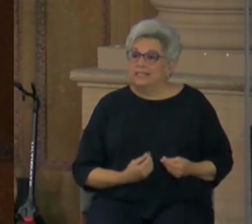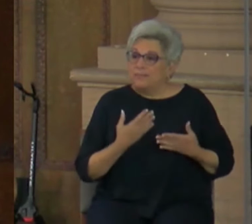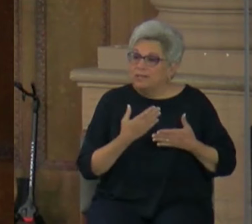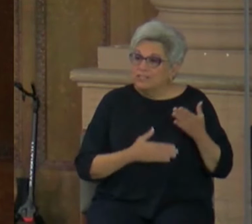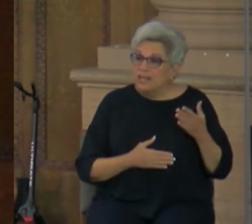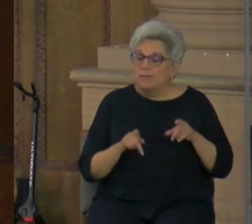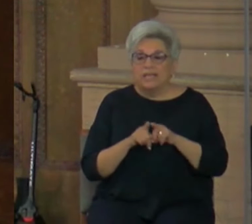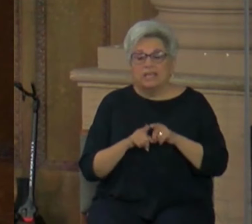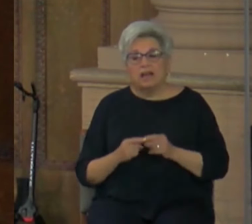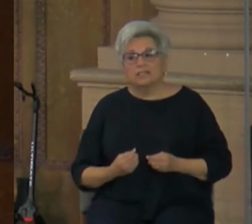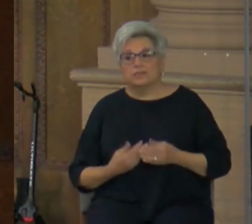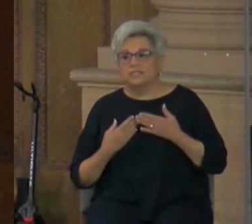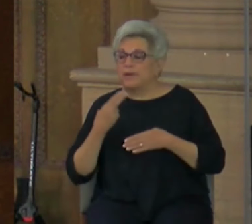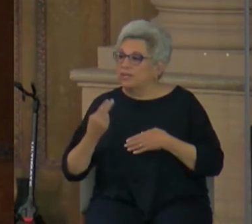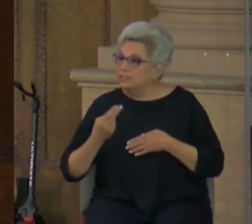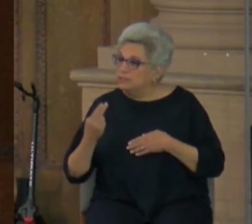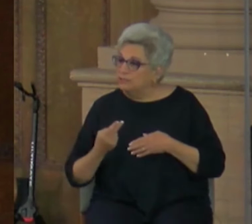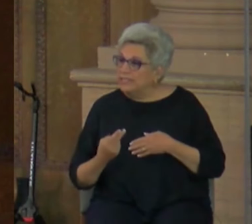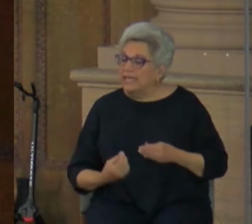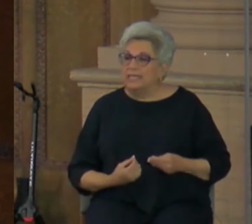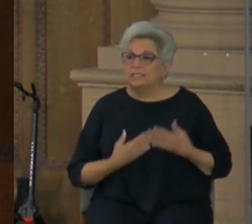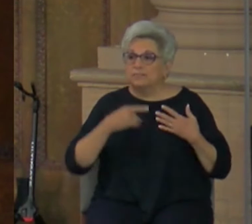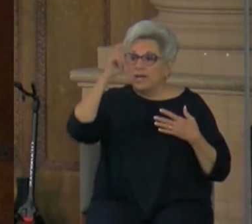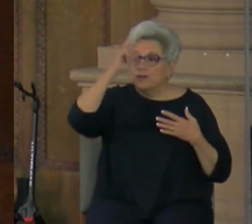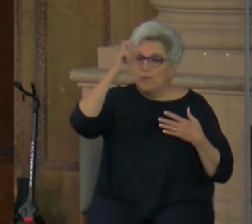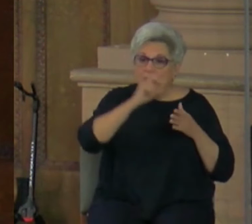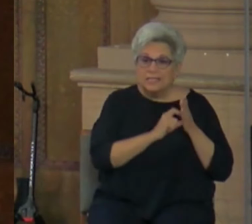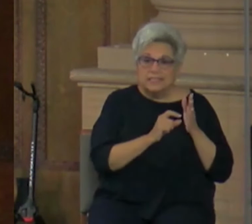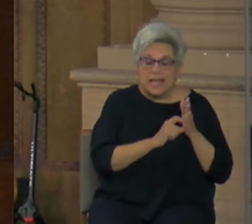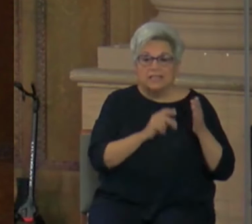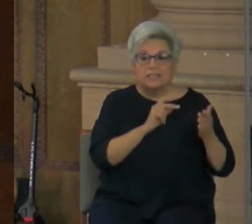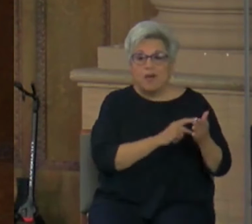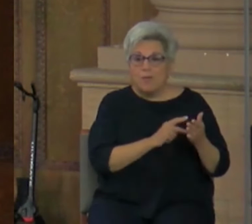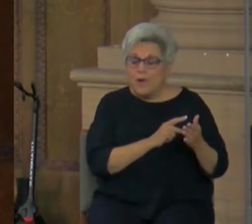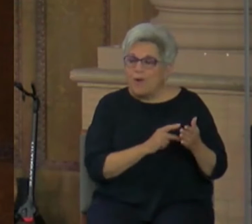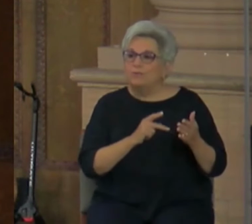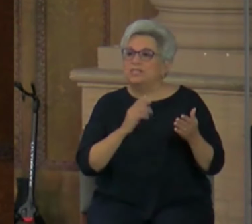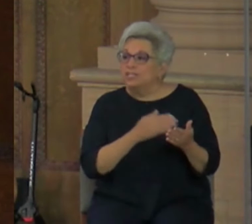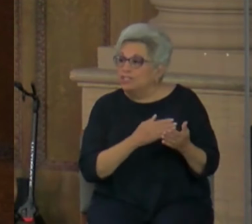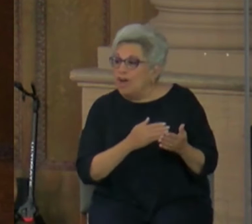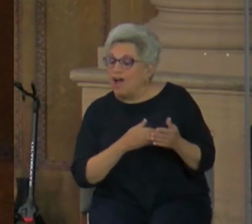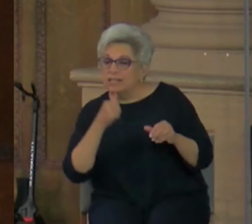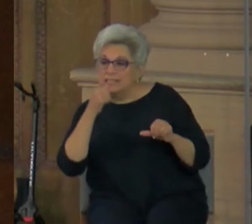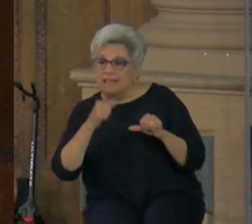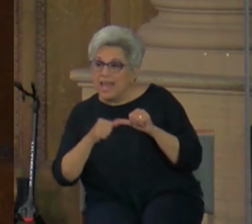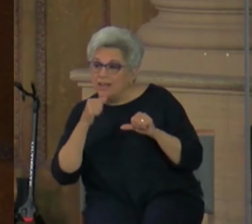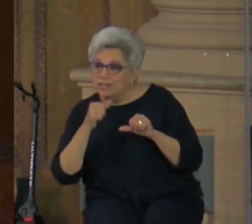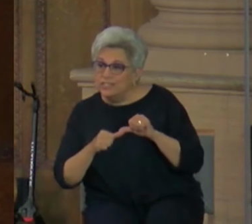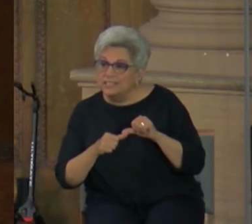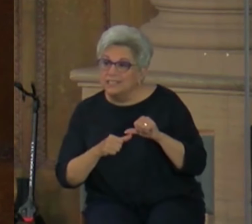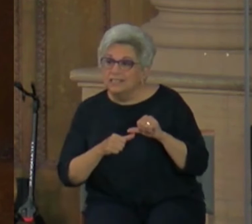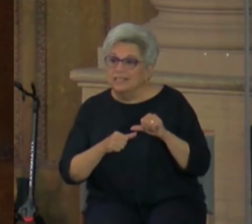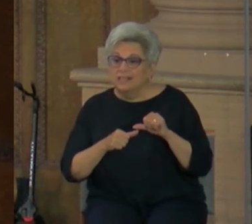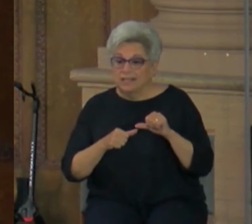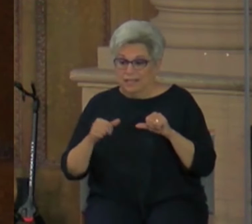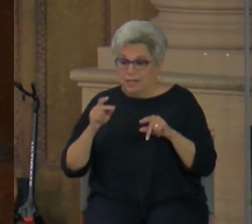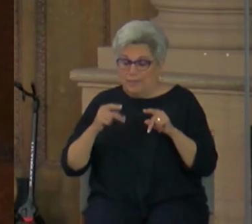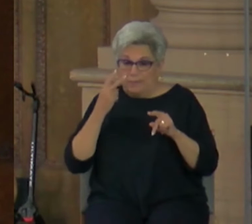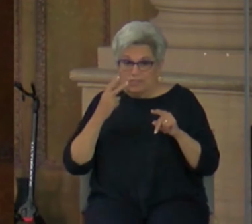inspired historical narratives. He inspired wise sayings and poems and songs and letters and eyewitness